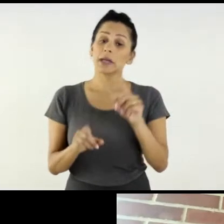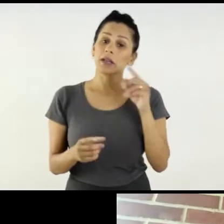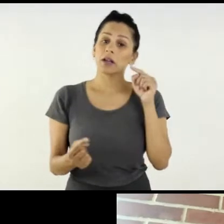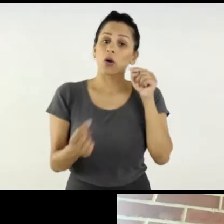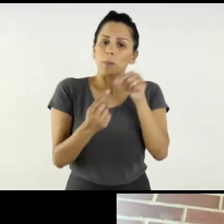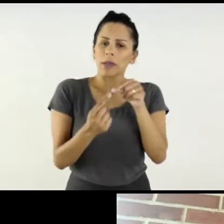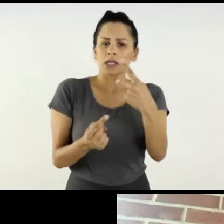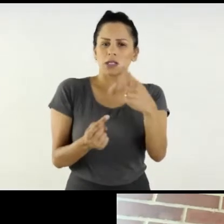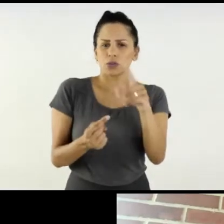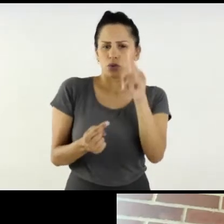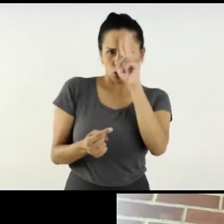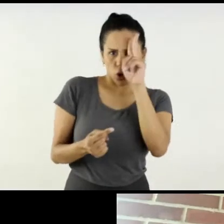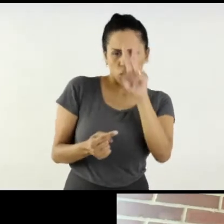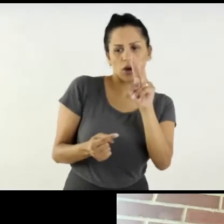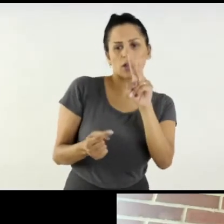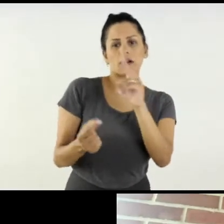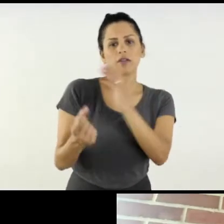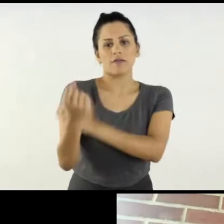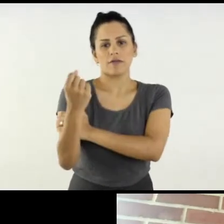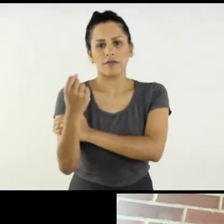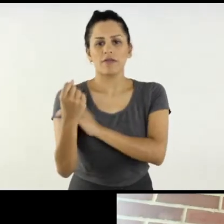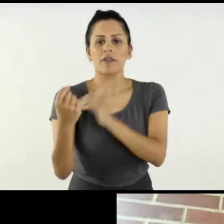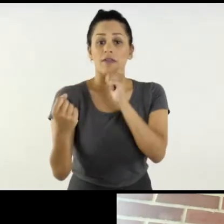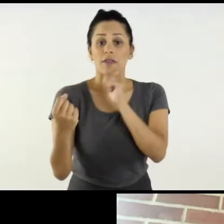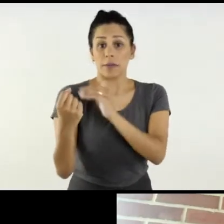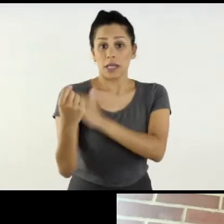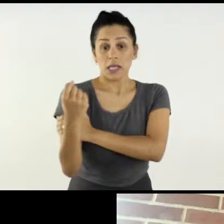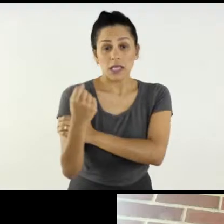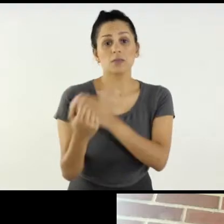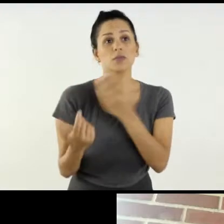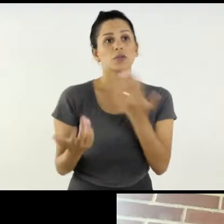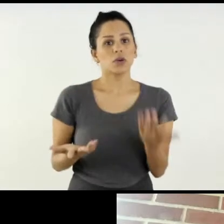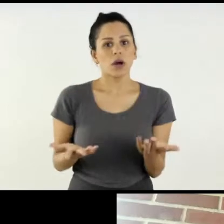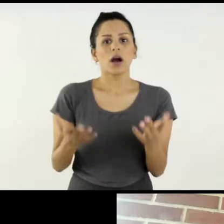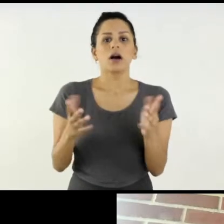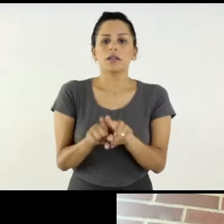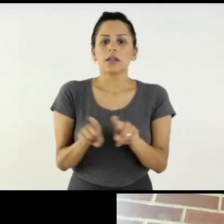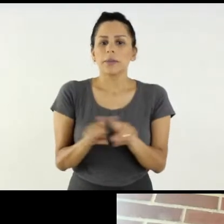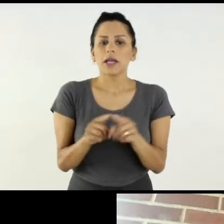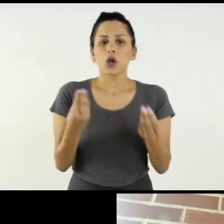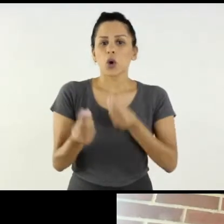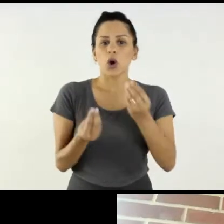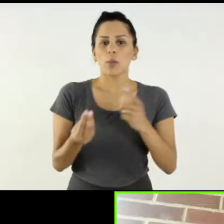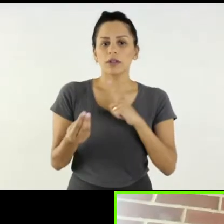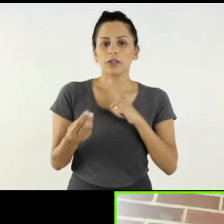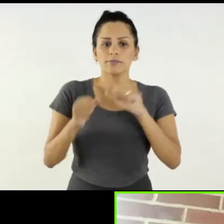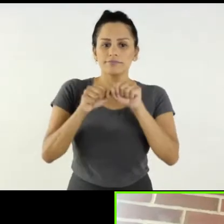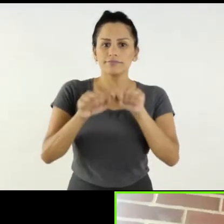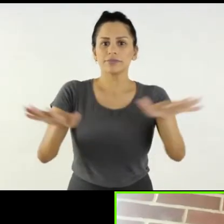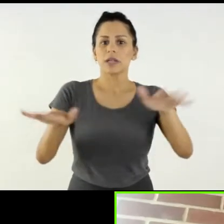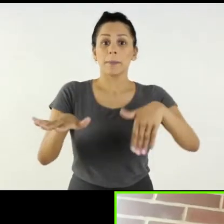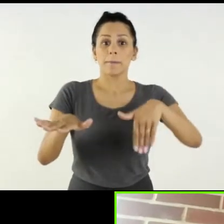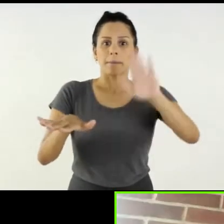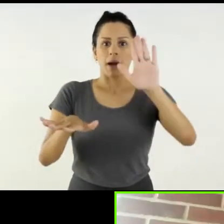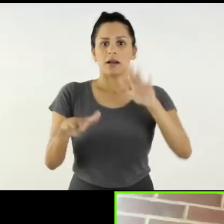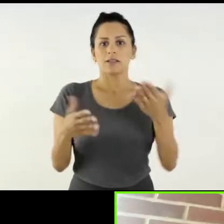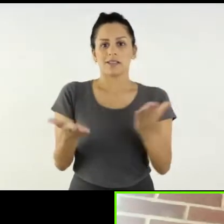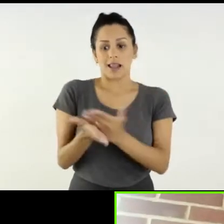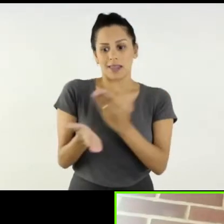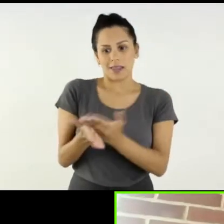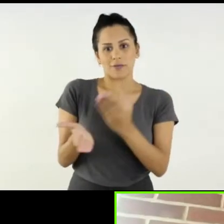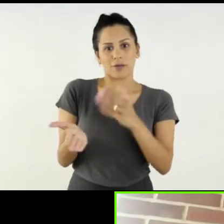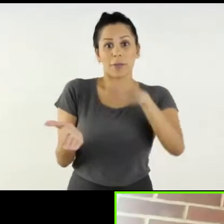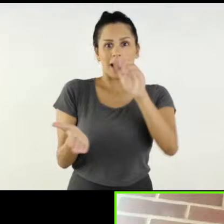be circulated on a broader scale than usually an exhibition does? Oh, there are so many good questions in